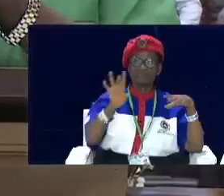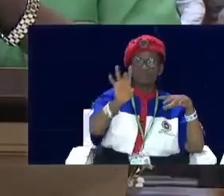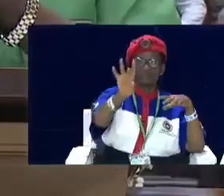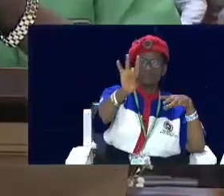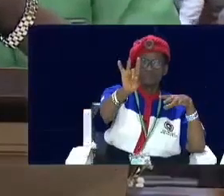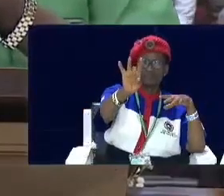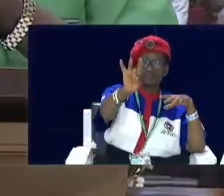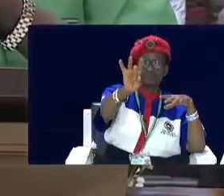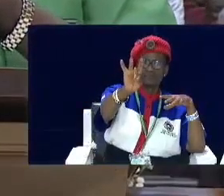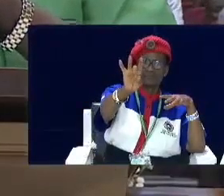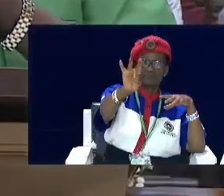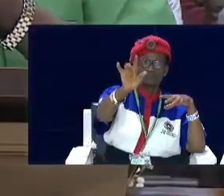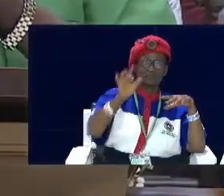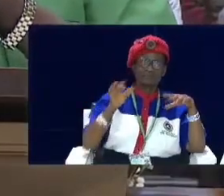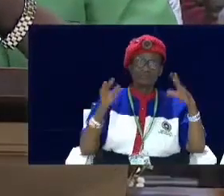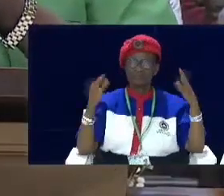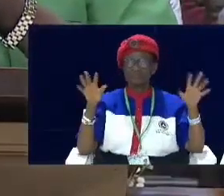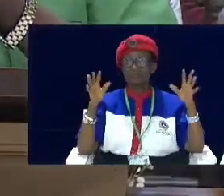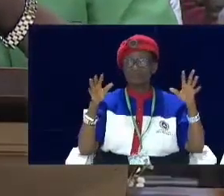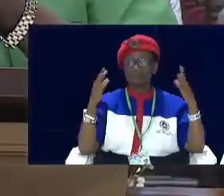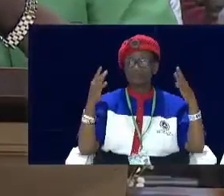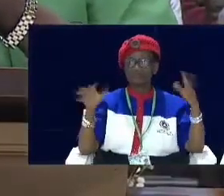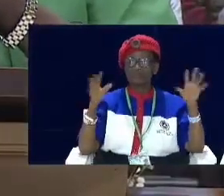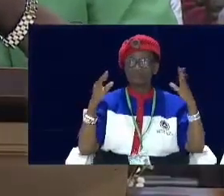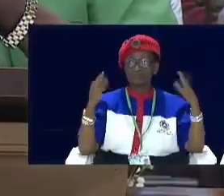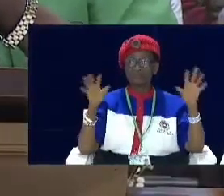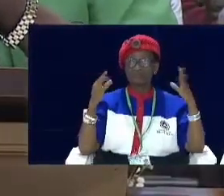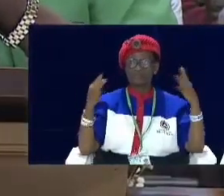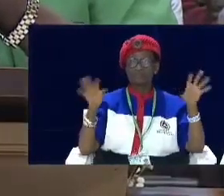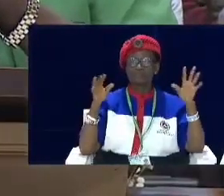18. Ejidilogun.